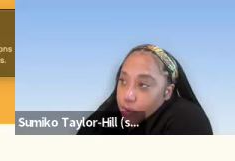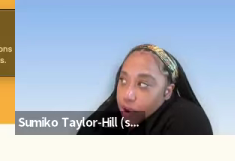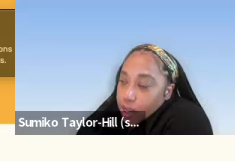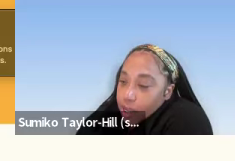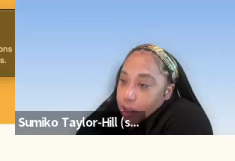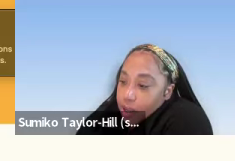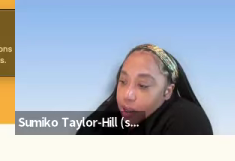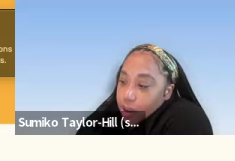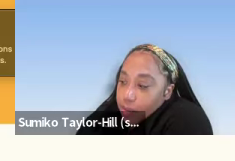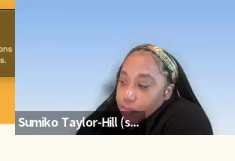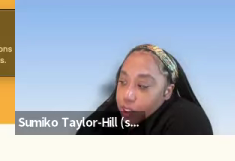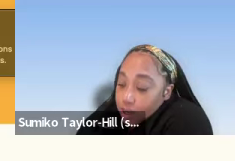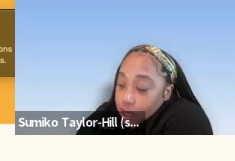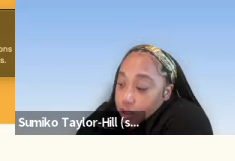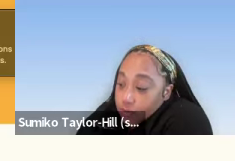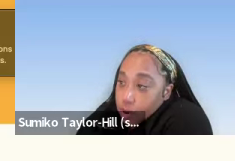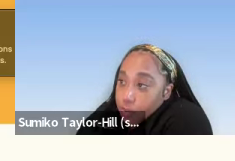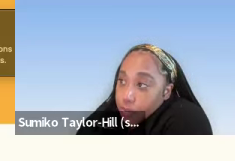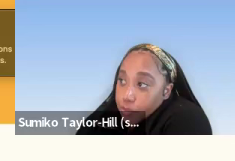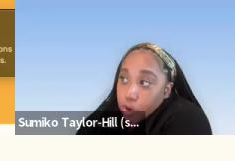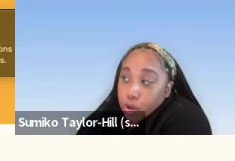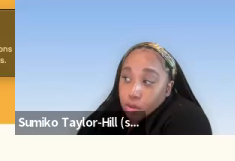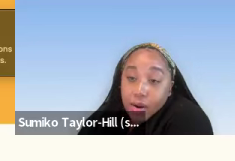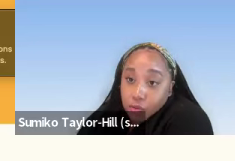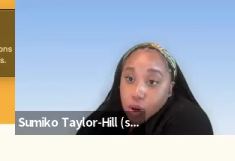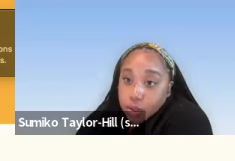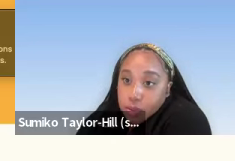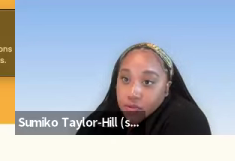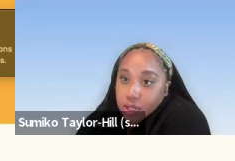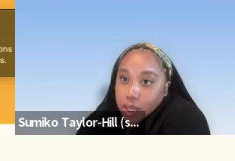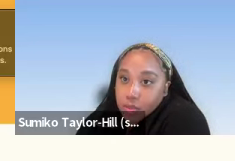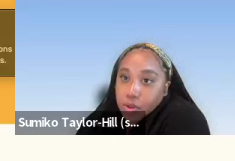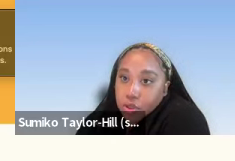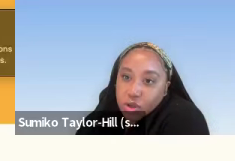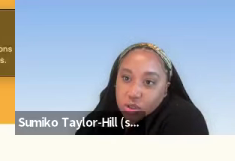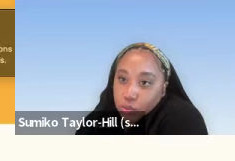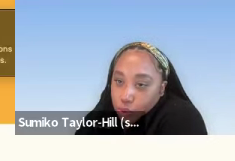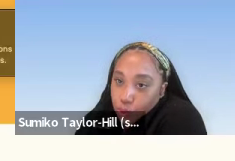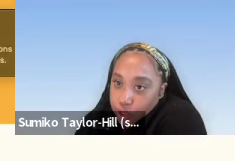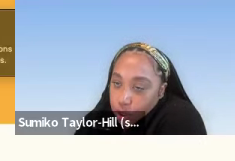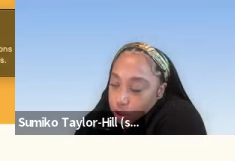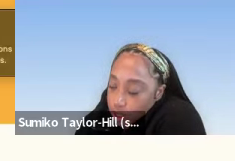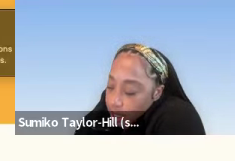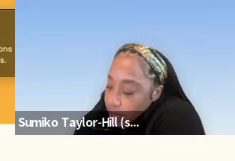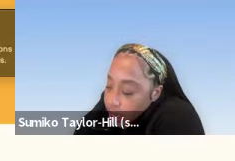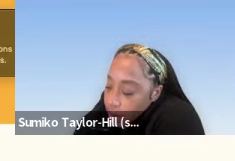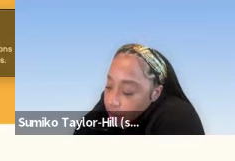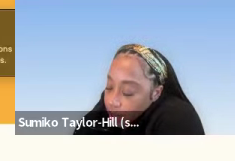you providing context from your line of work specifically, as opposed to, some